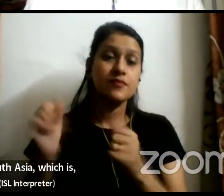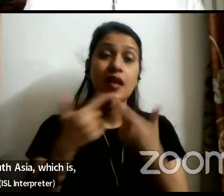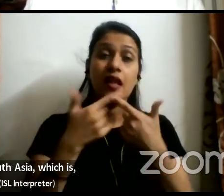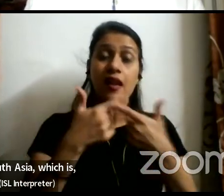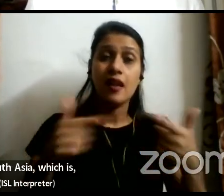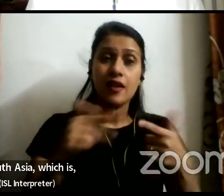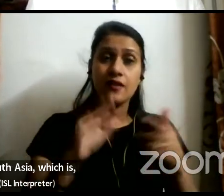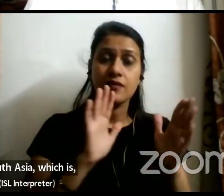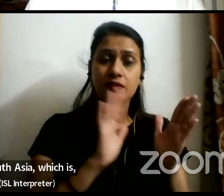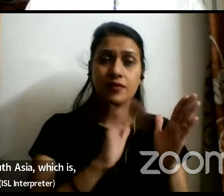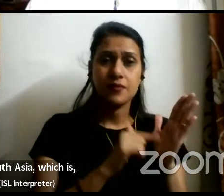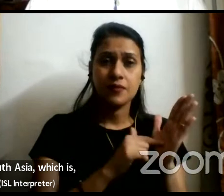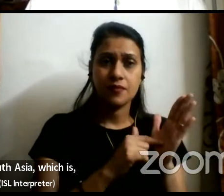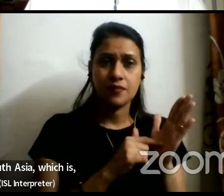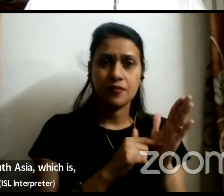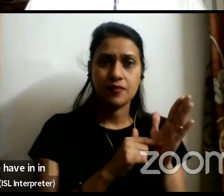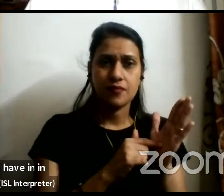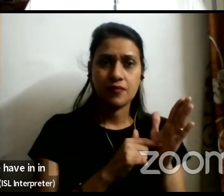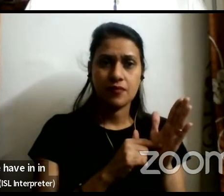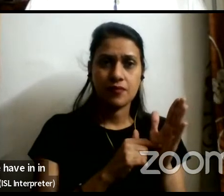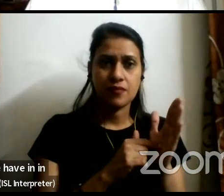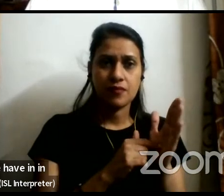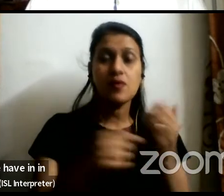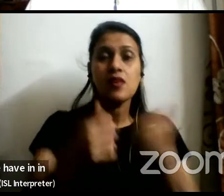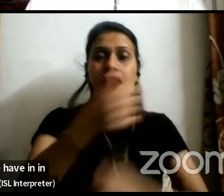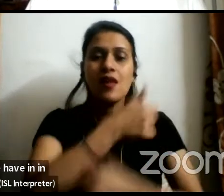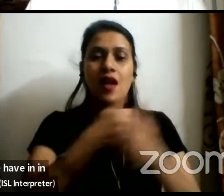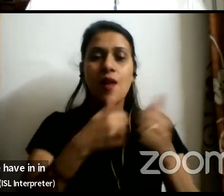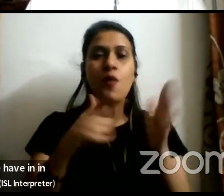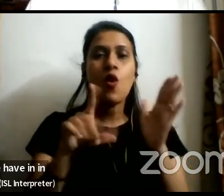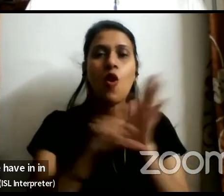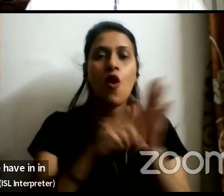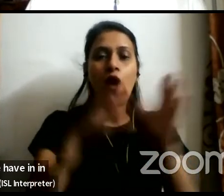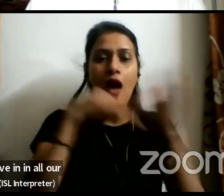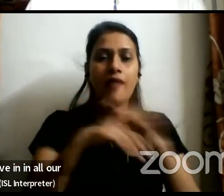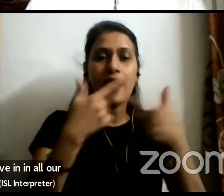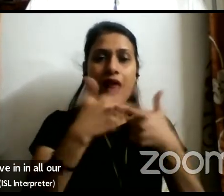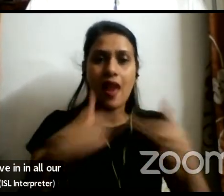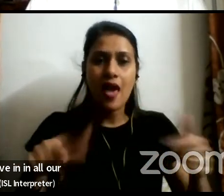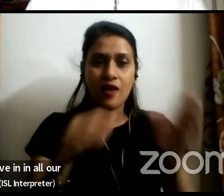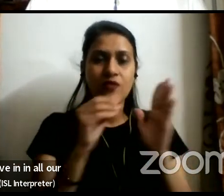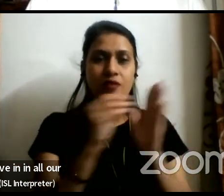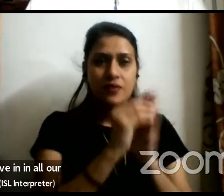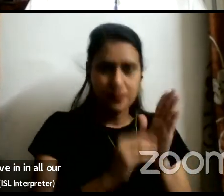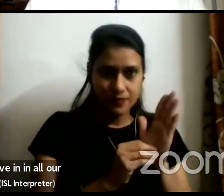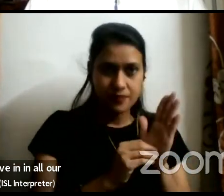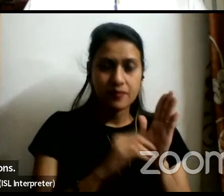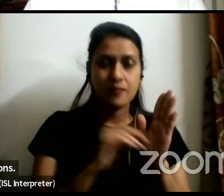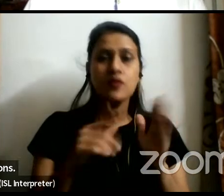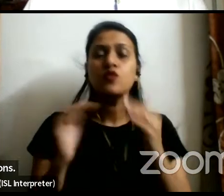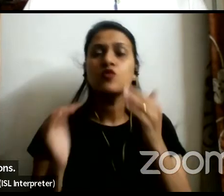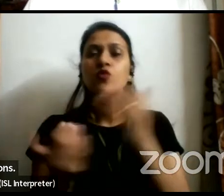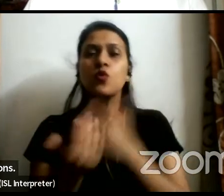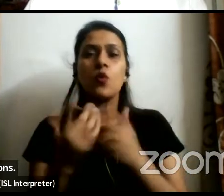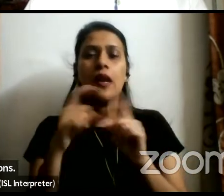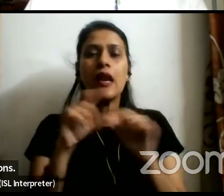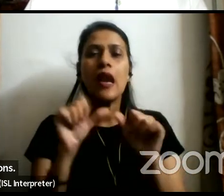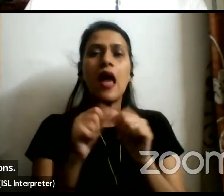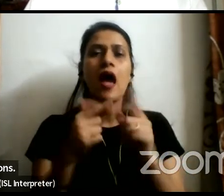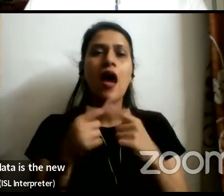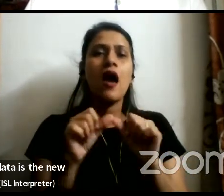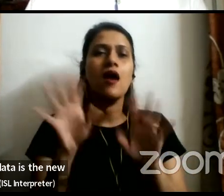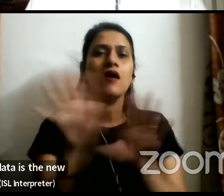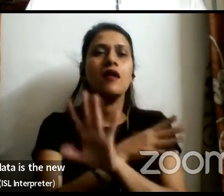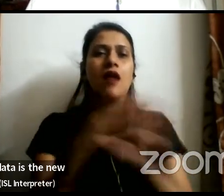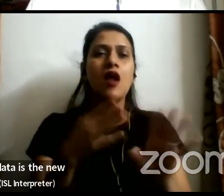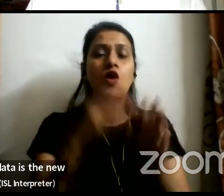have in all our competition law discussions now is that data is the new money. Data is the new oil. Data is the new